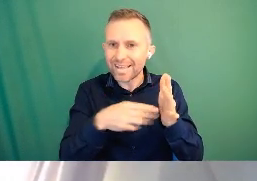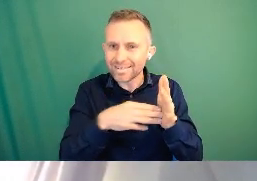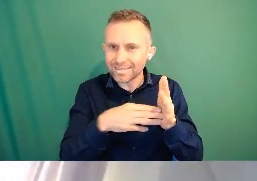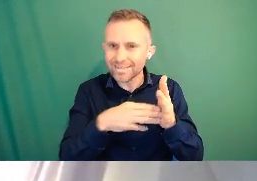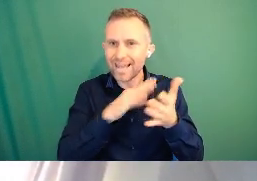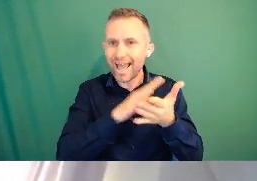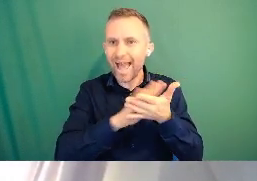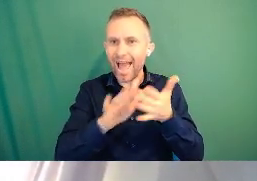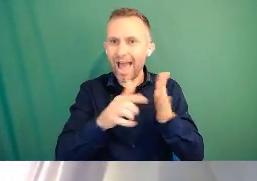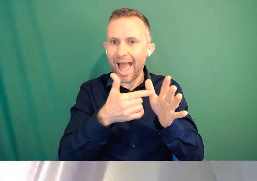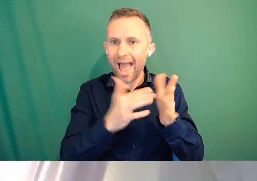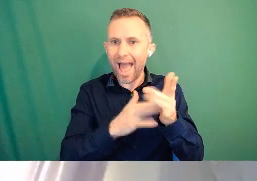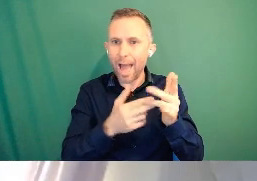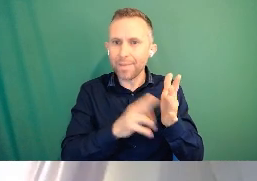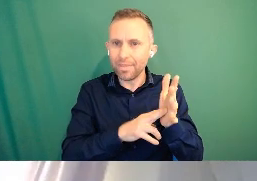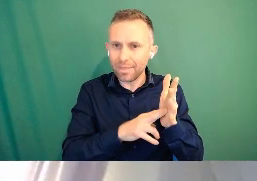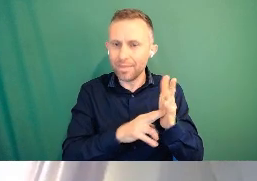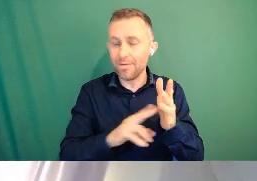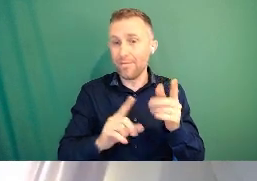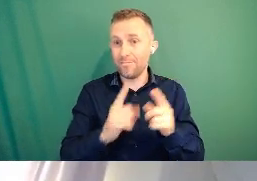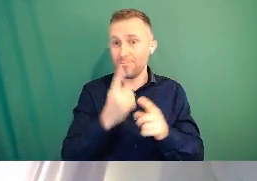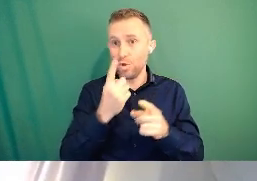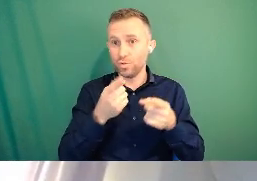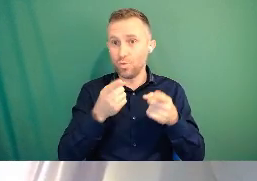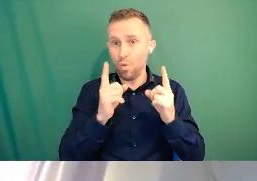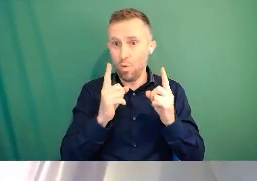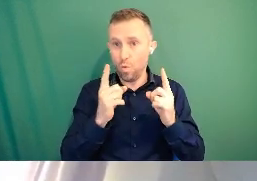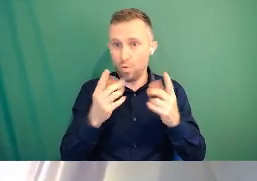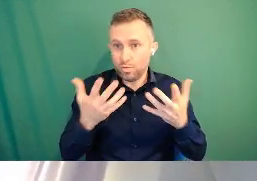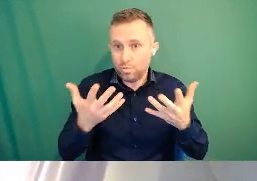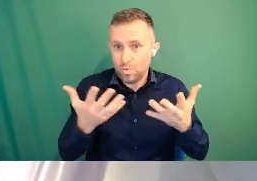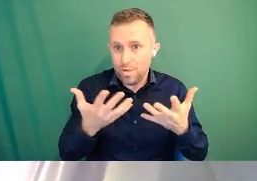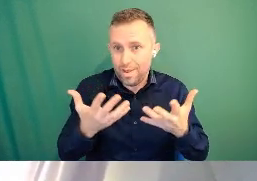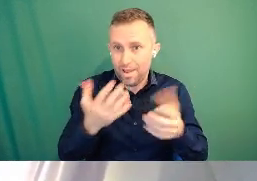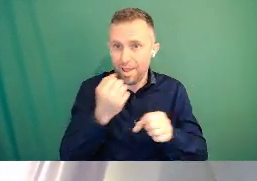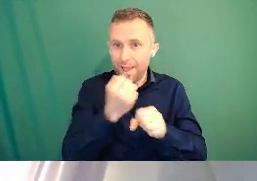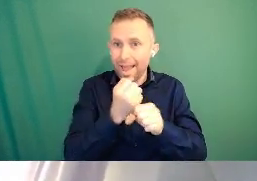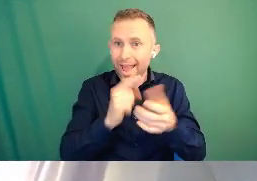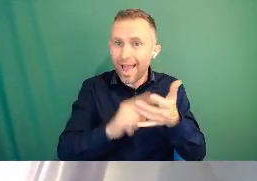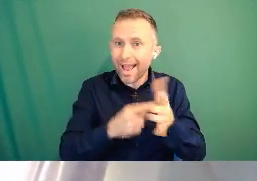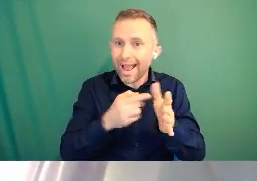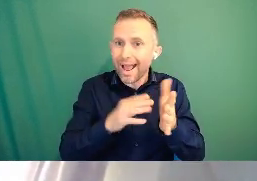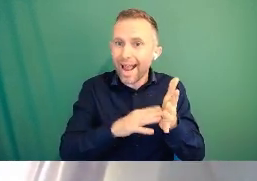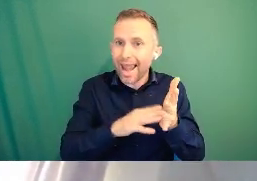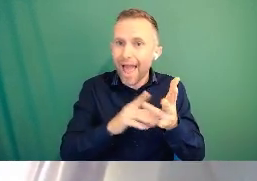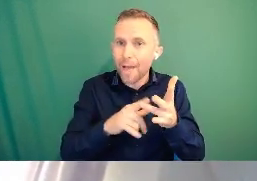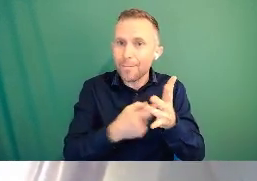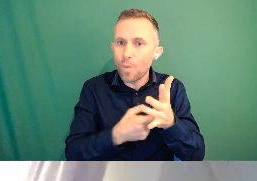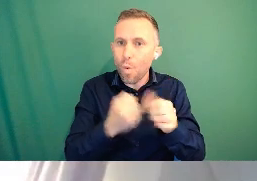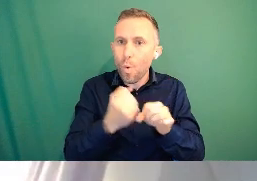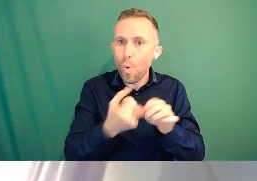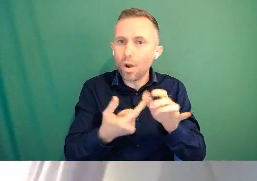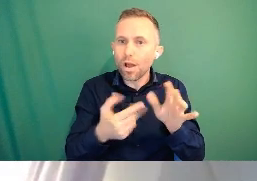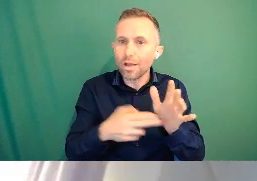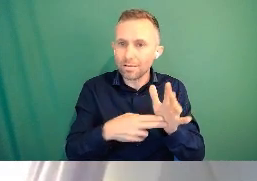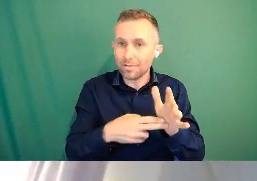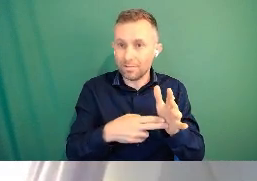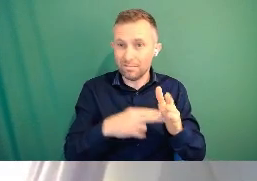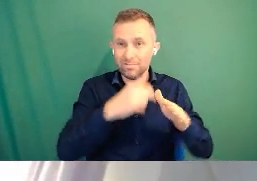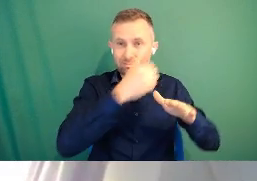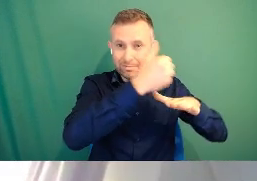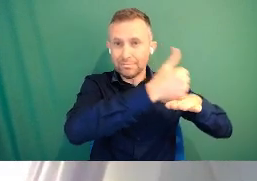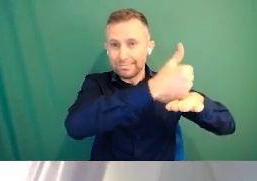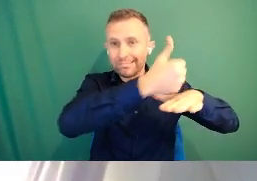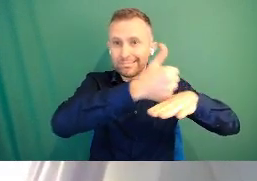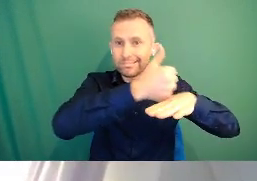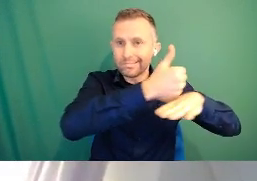So he was appointed the very first Lord of Glamorgan, and he built several hill forts around the